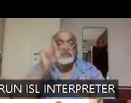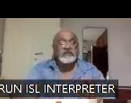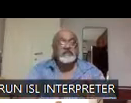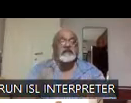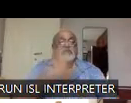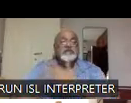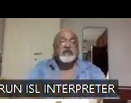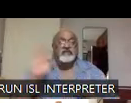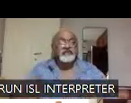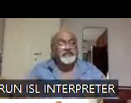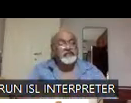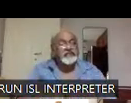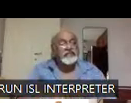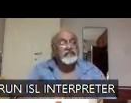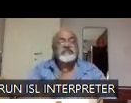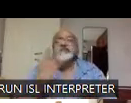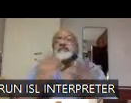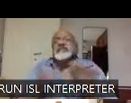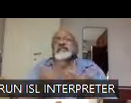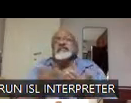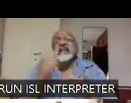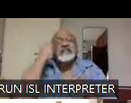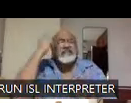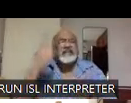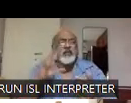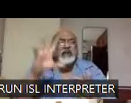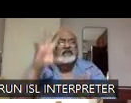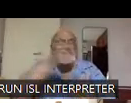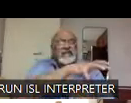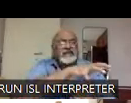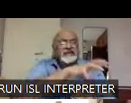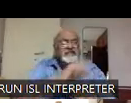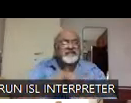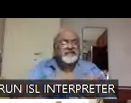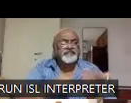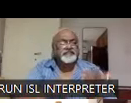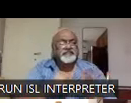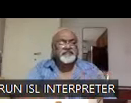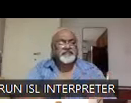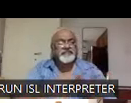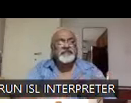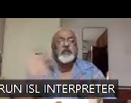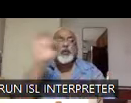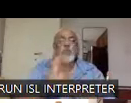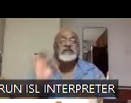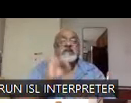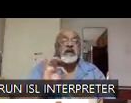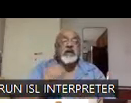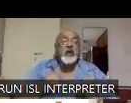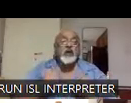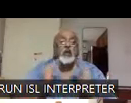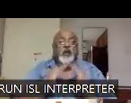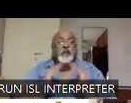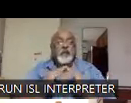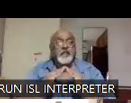state, then it becomes easy for you to understand. Let us talk about the state of Odisha where I live. Now the census